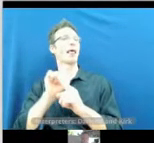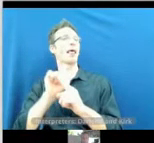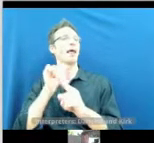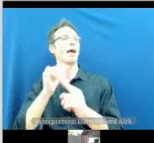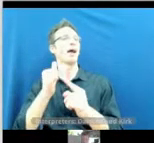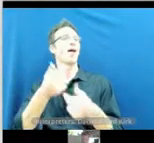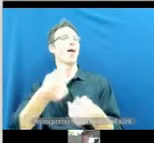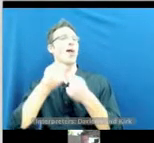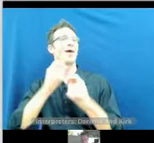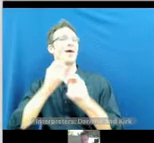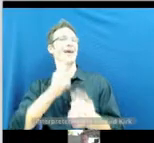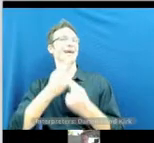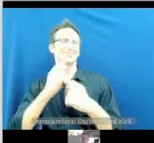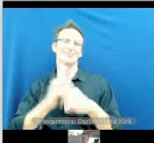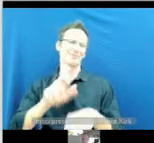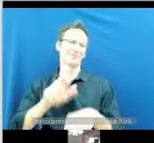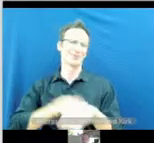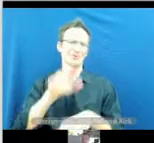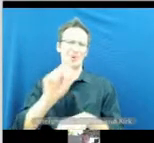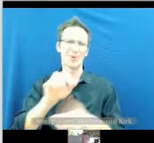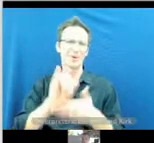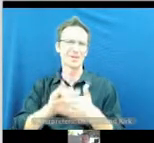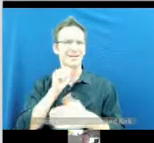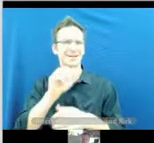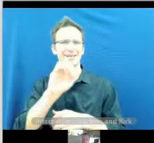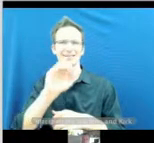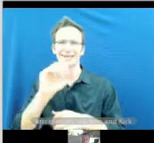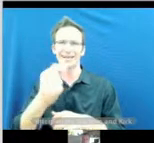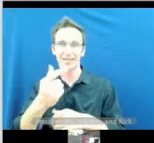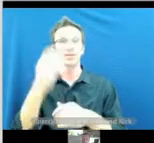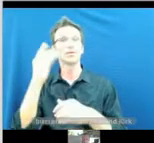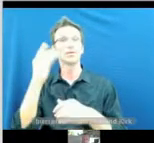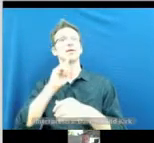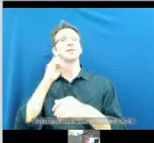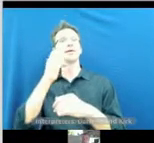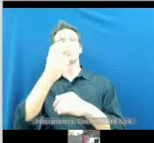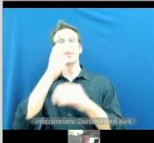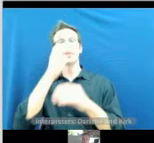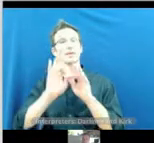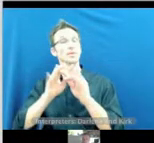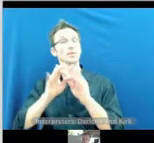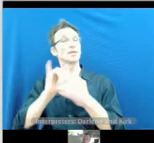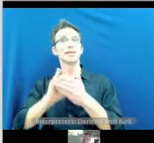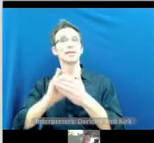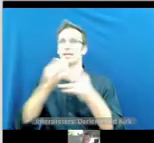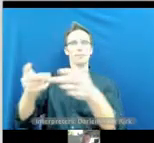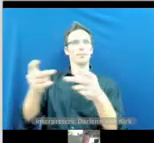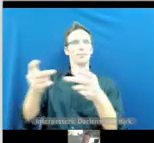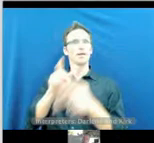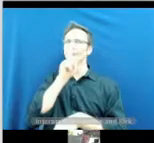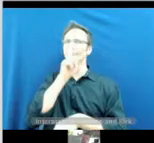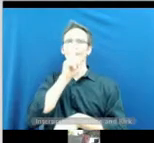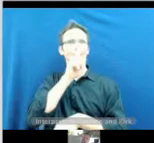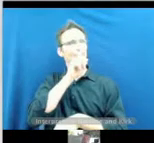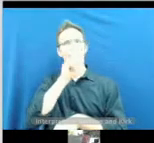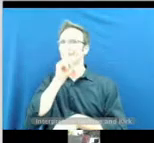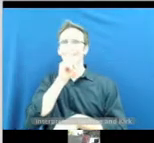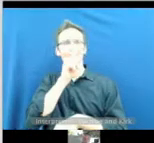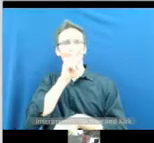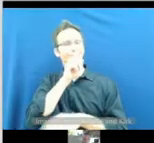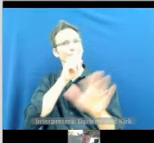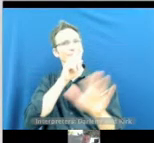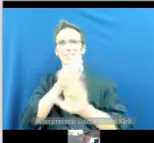answer is no, right? Because deaf-blind interpreting isn't a place. These are all